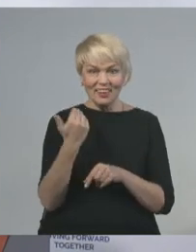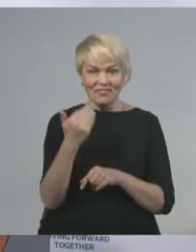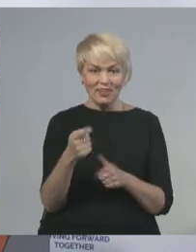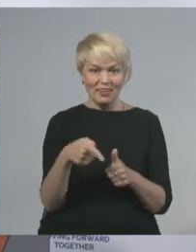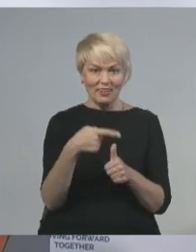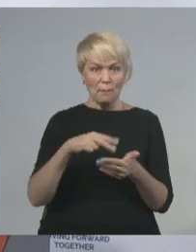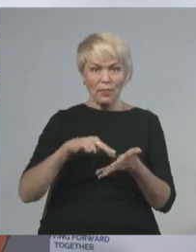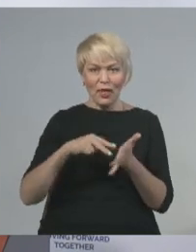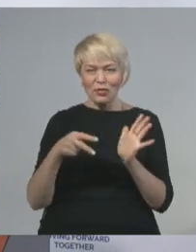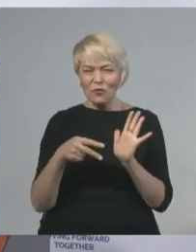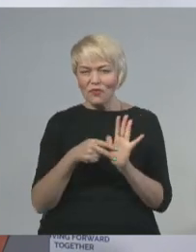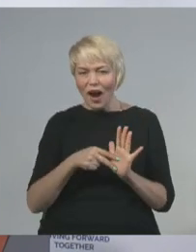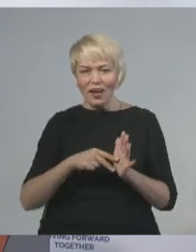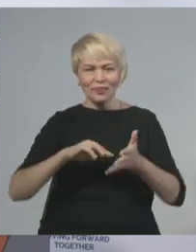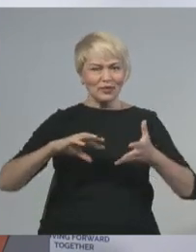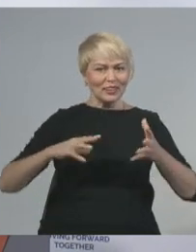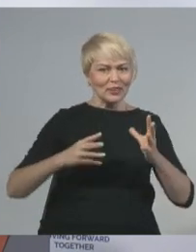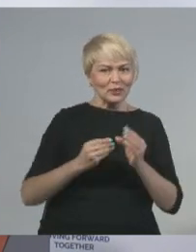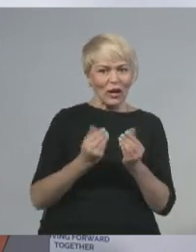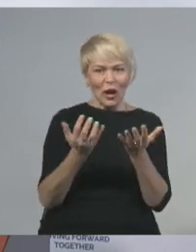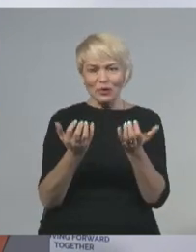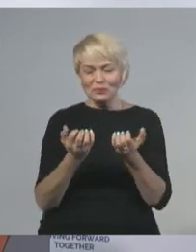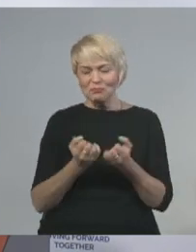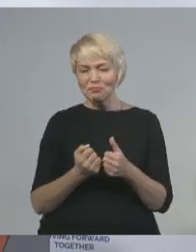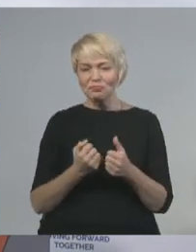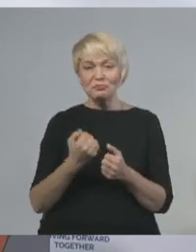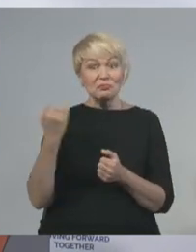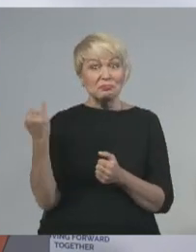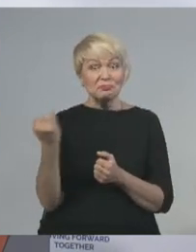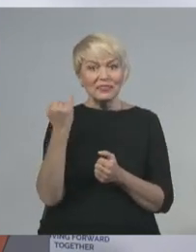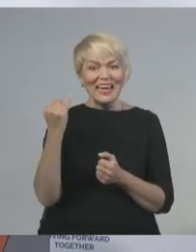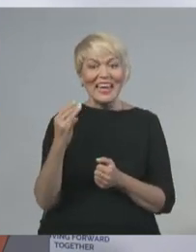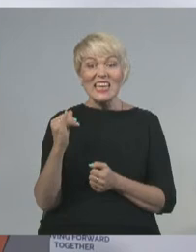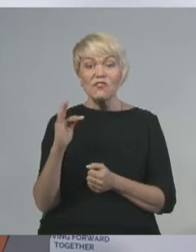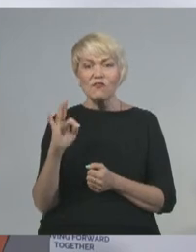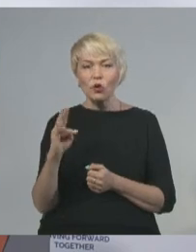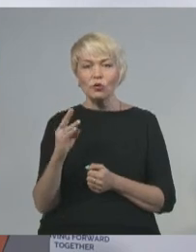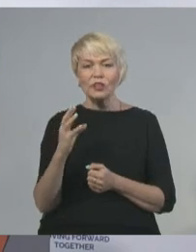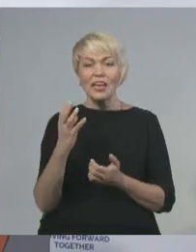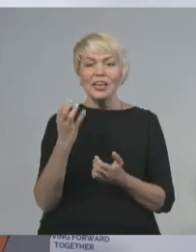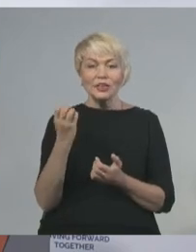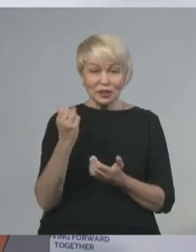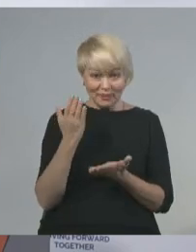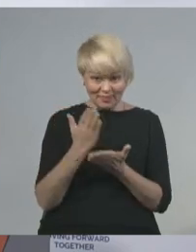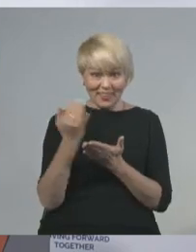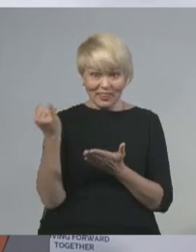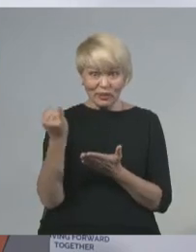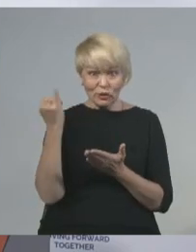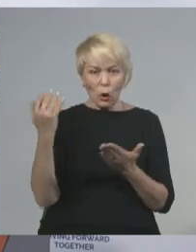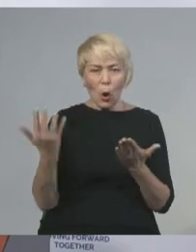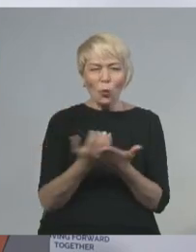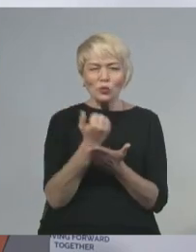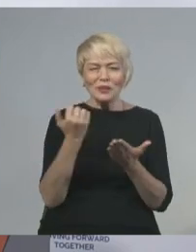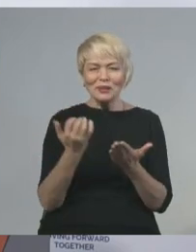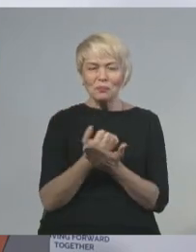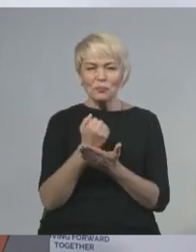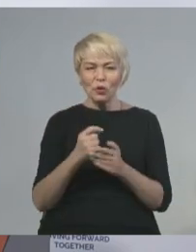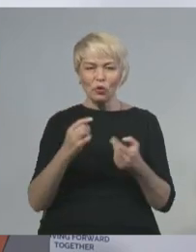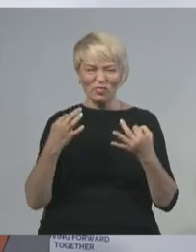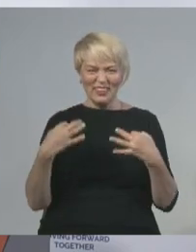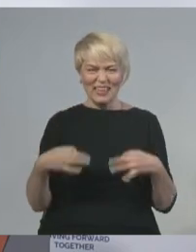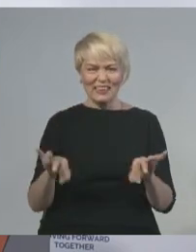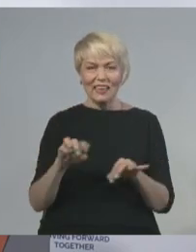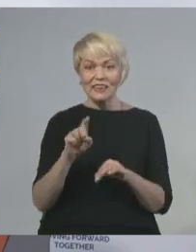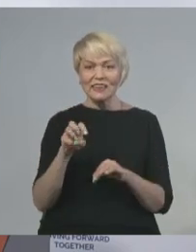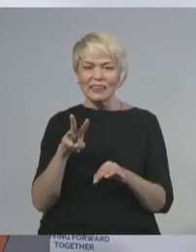ask ivana are there any kind of successful stories in poland from independent media of crowdfunding or some other